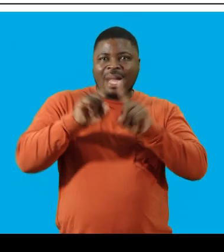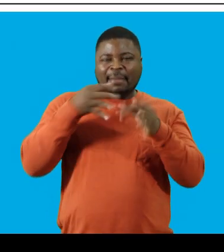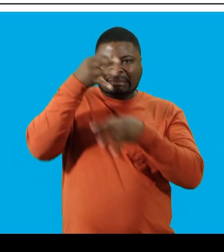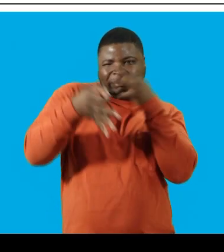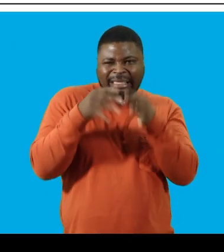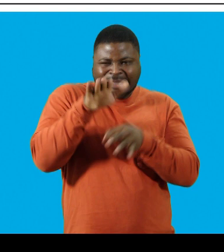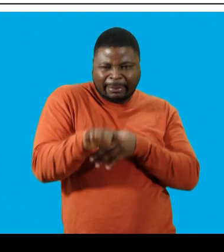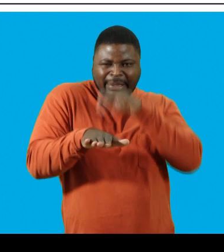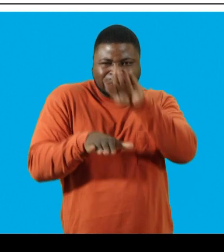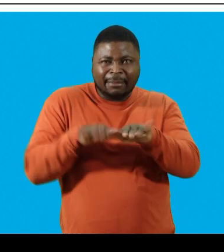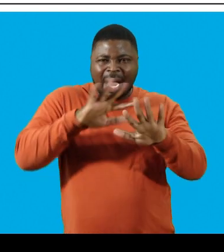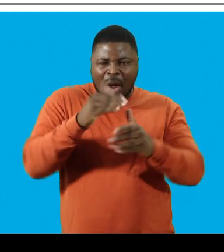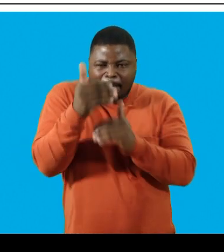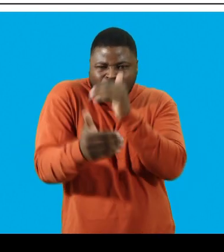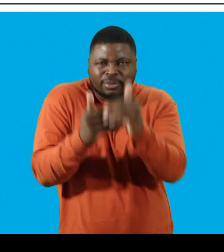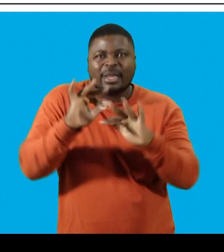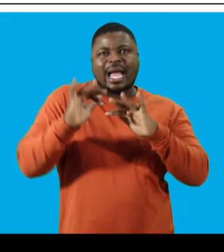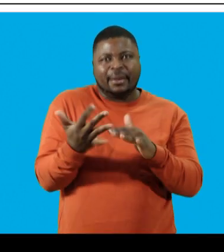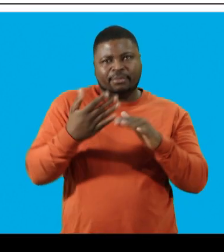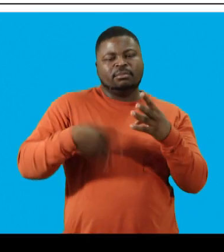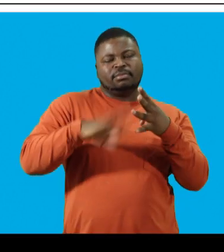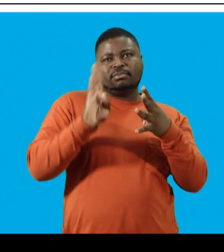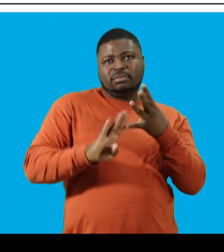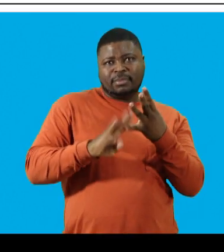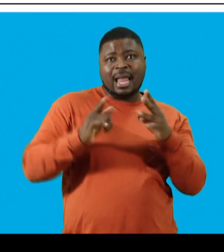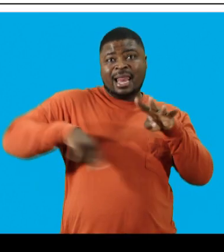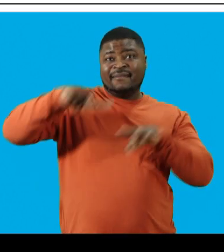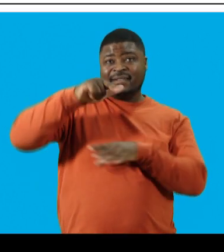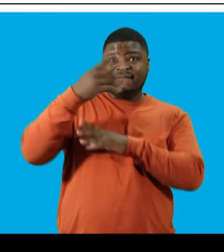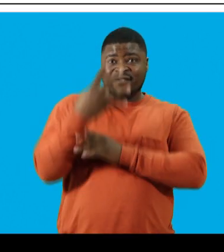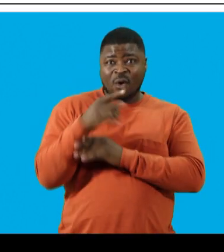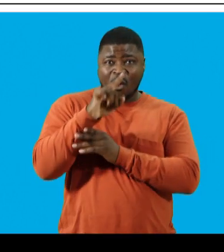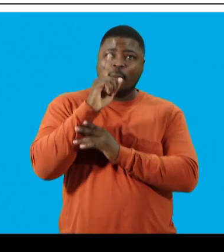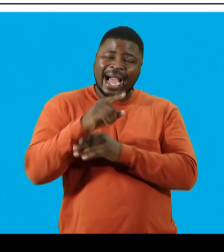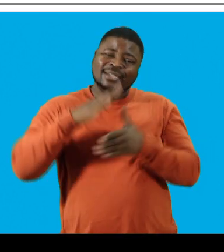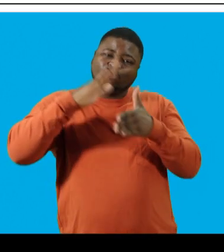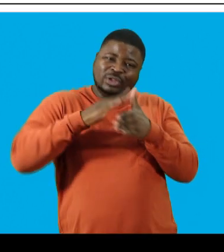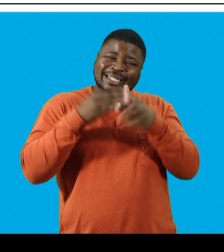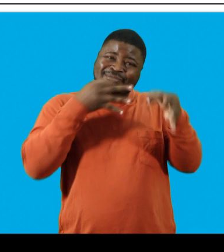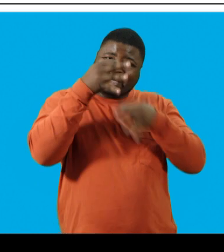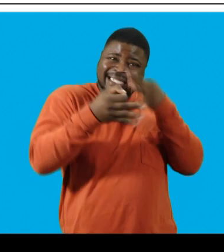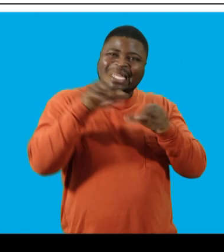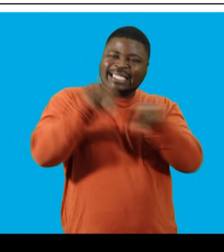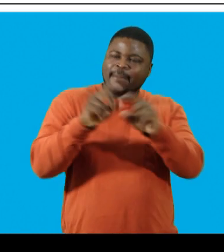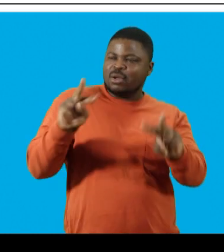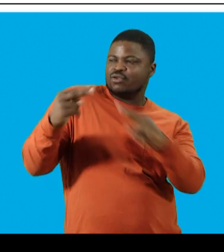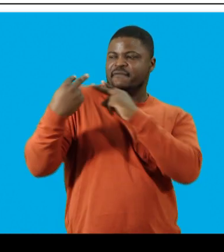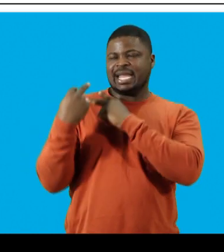multi-step procedures. And then level 4 is where you need to reason and